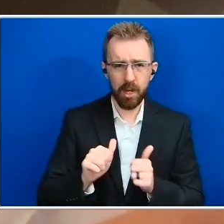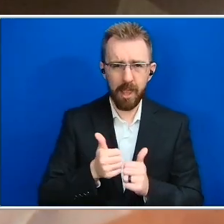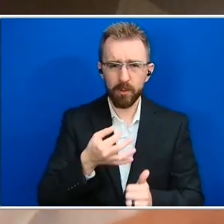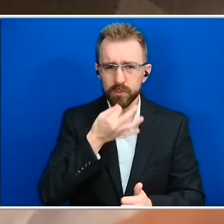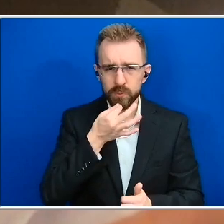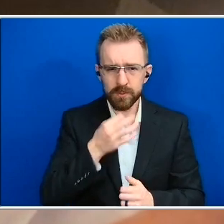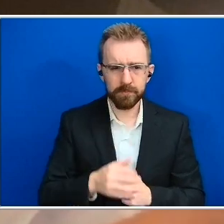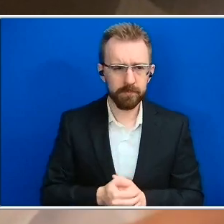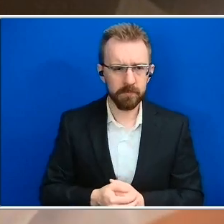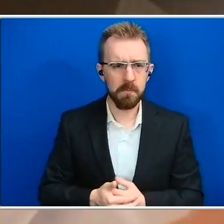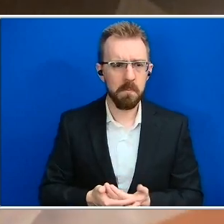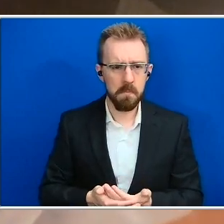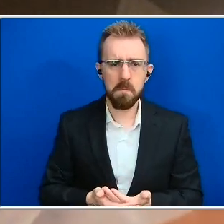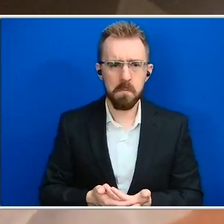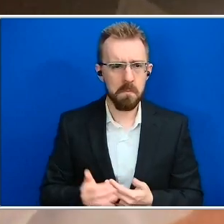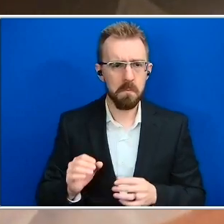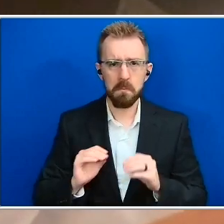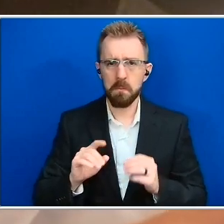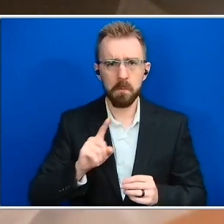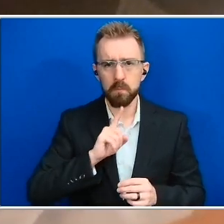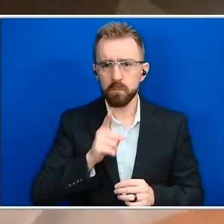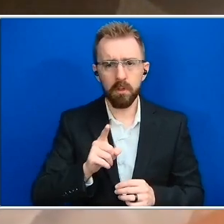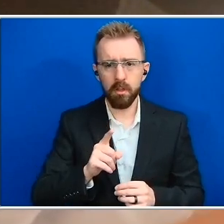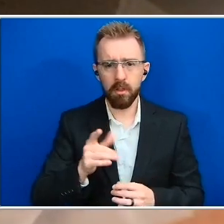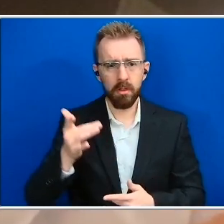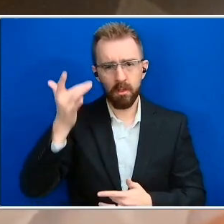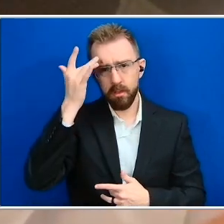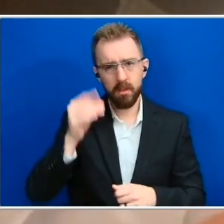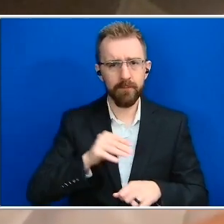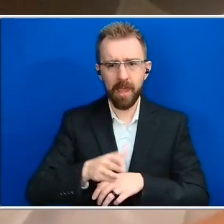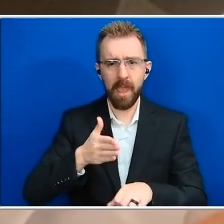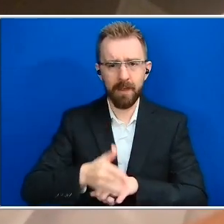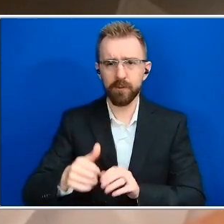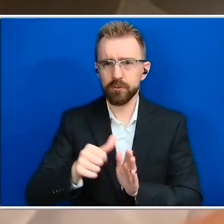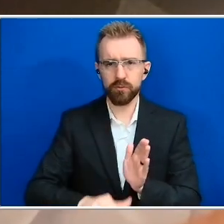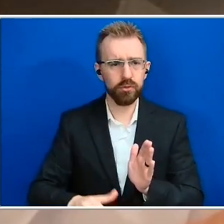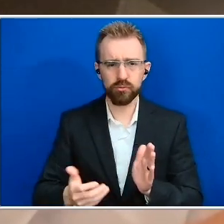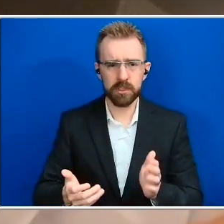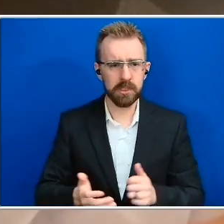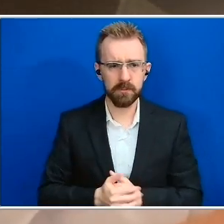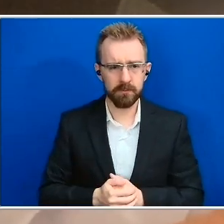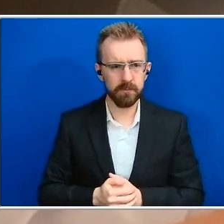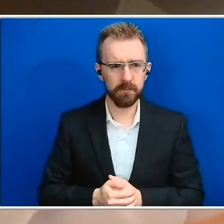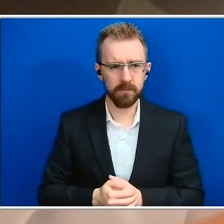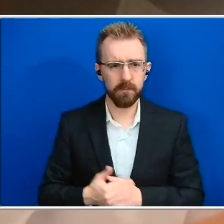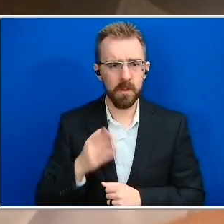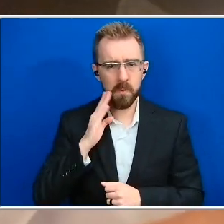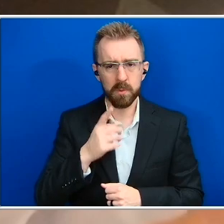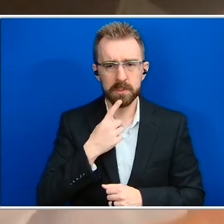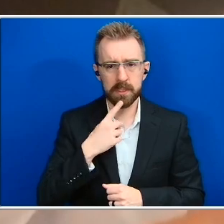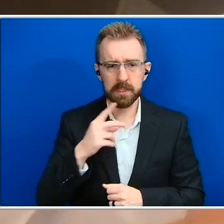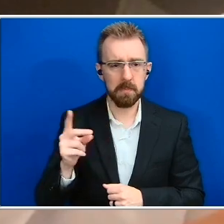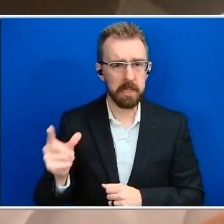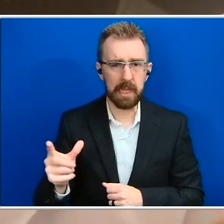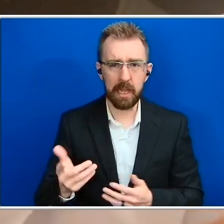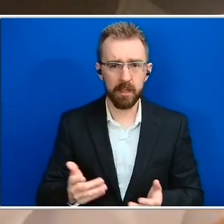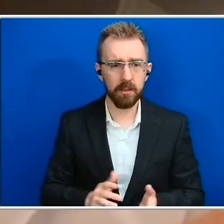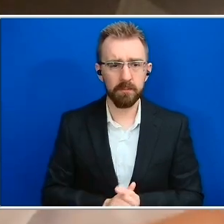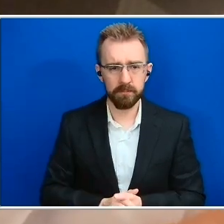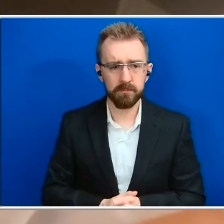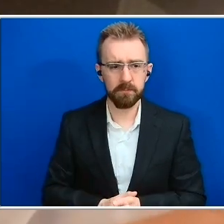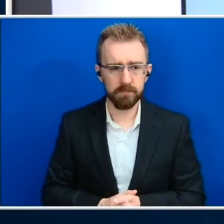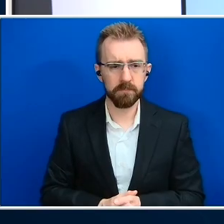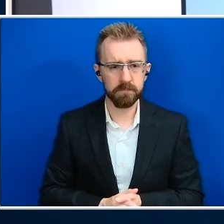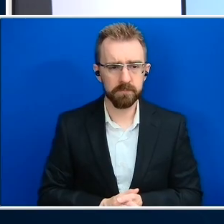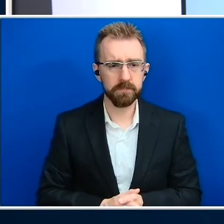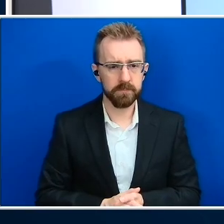I had no real ill effects after the surgery whatsoever. So I would say immediately. And